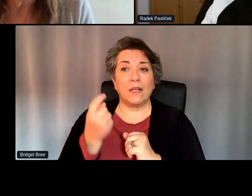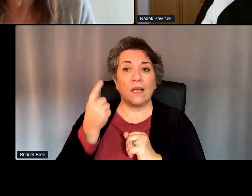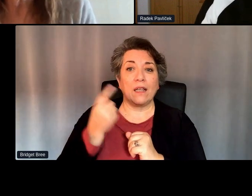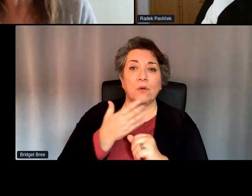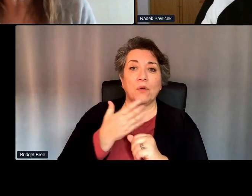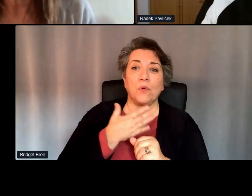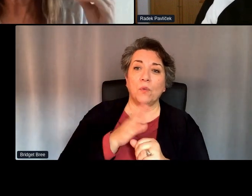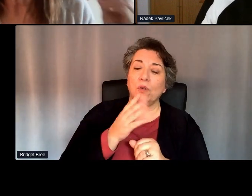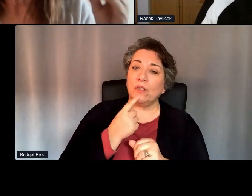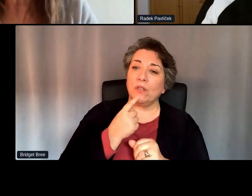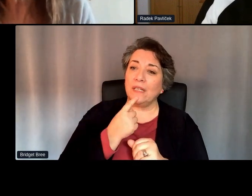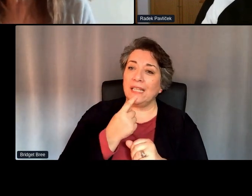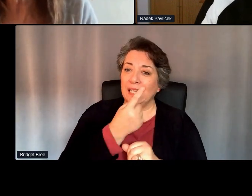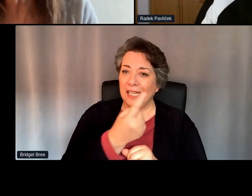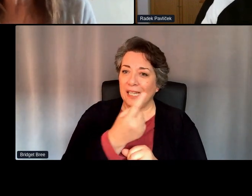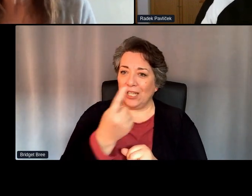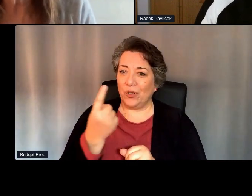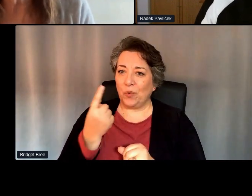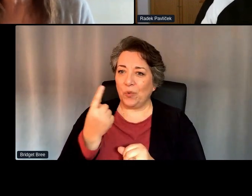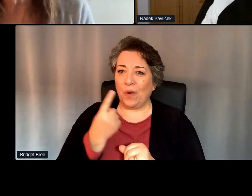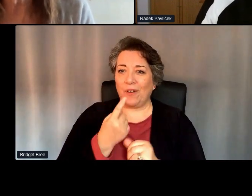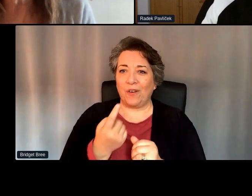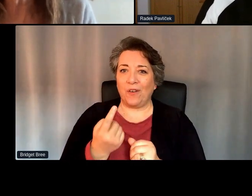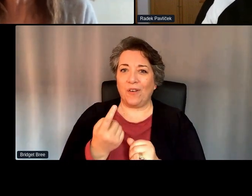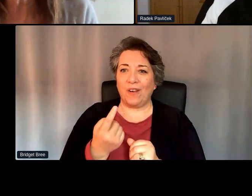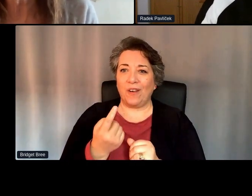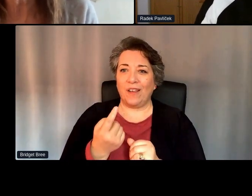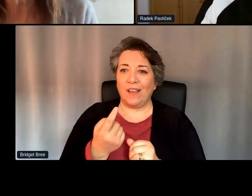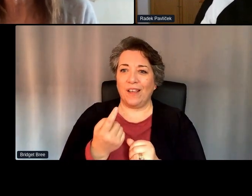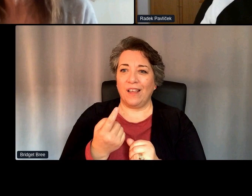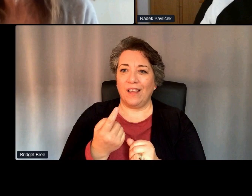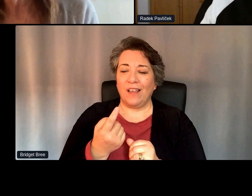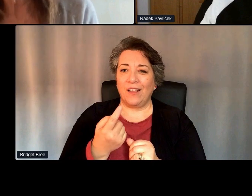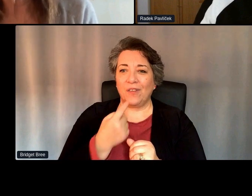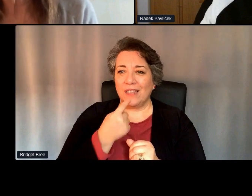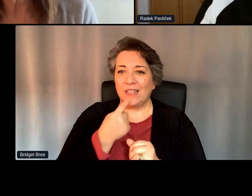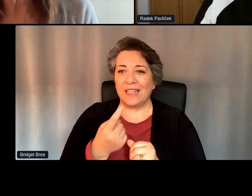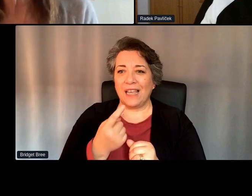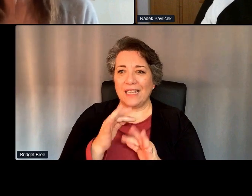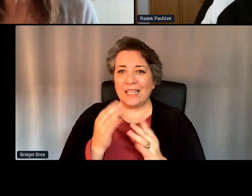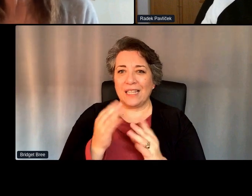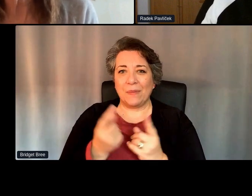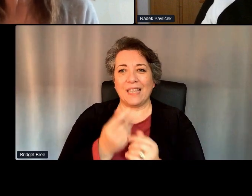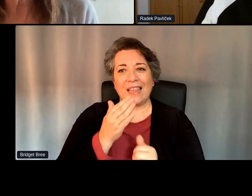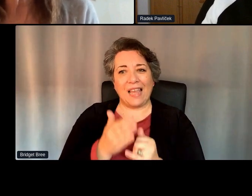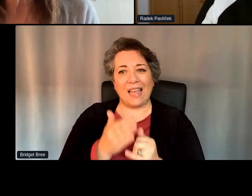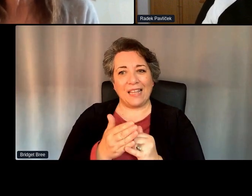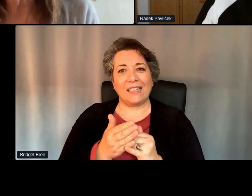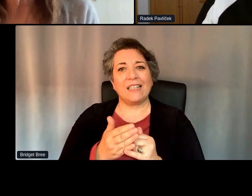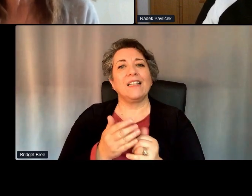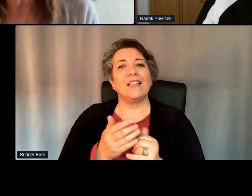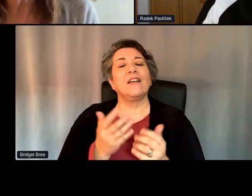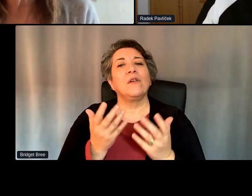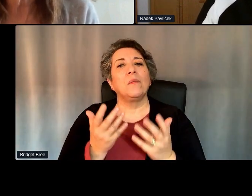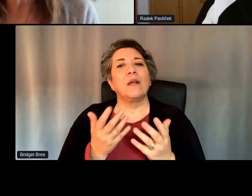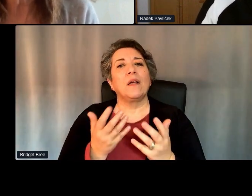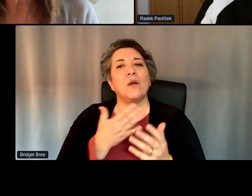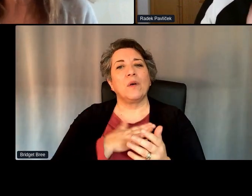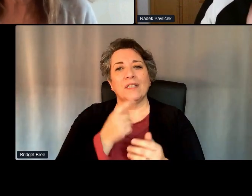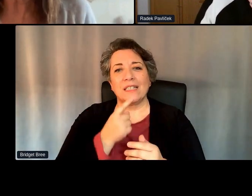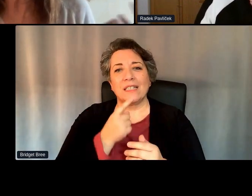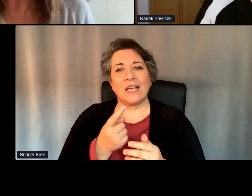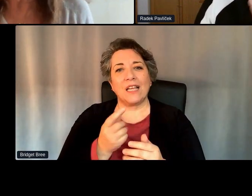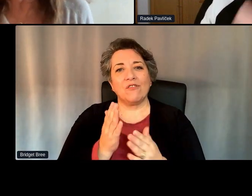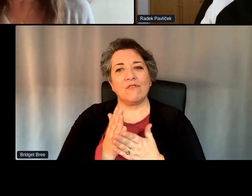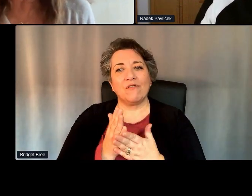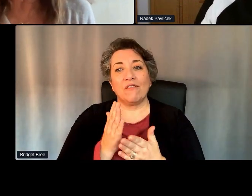something about their kind of the clue they have left to the end here. But I just wanted to say that really, I think it's very rewarding.